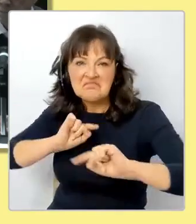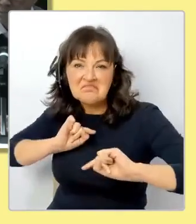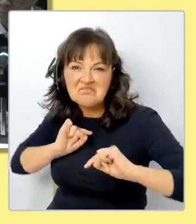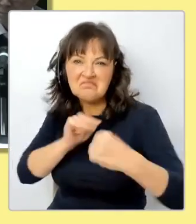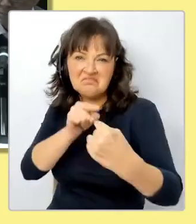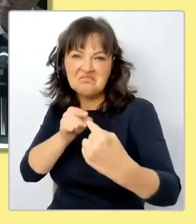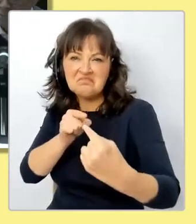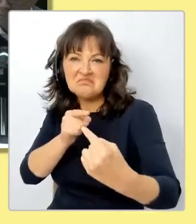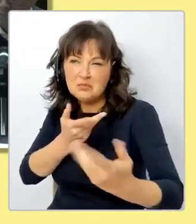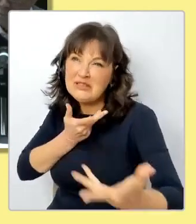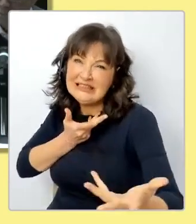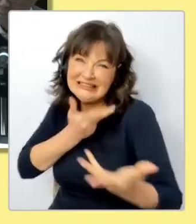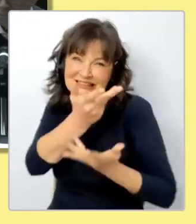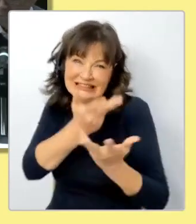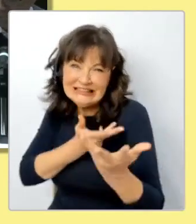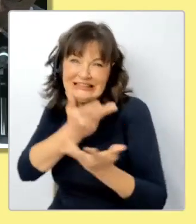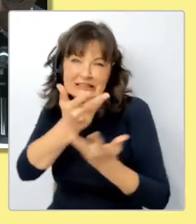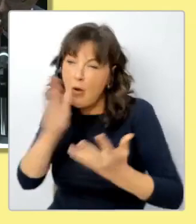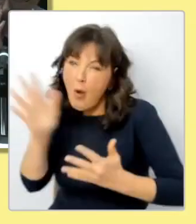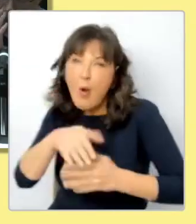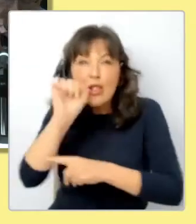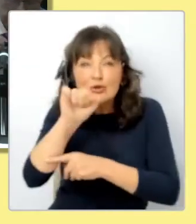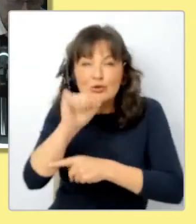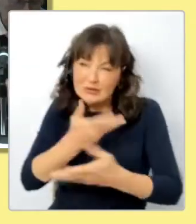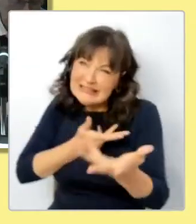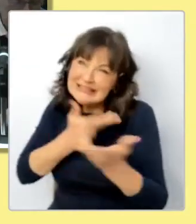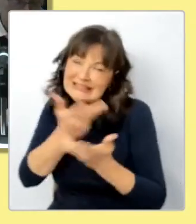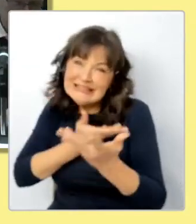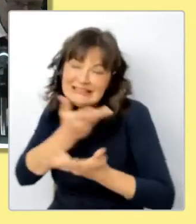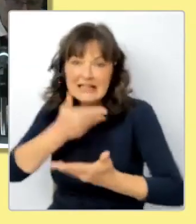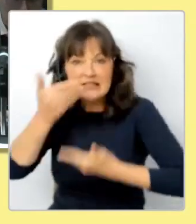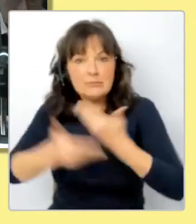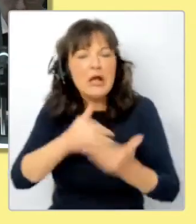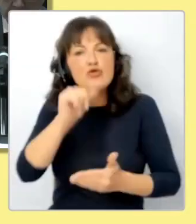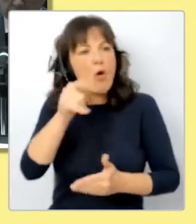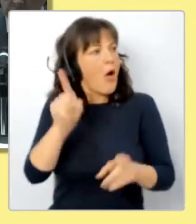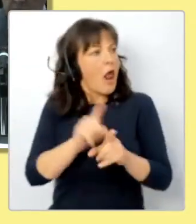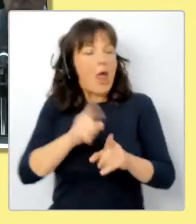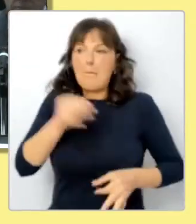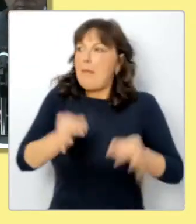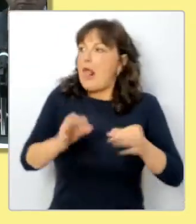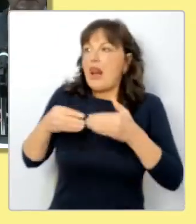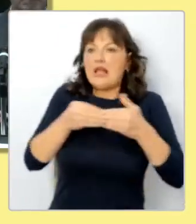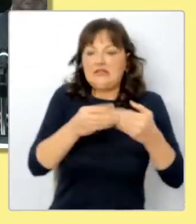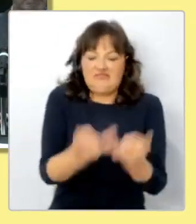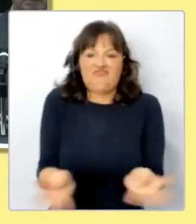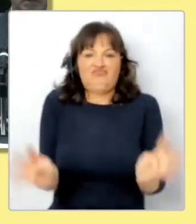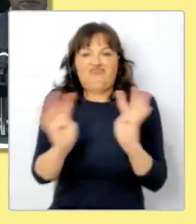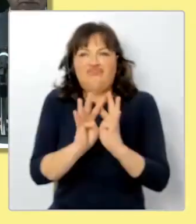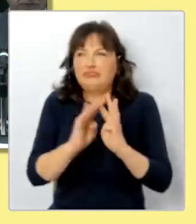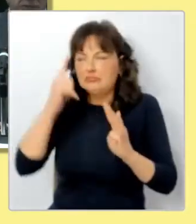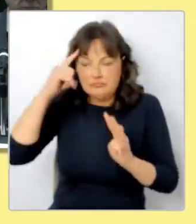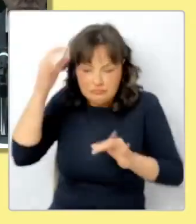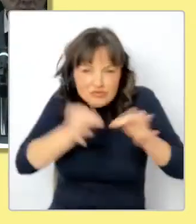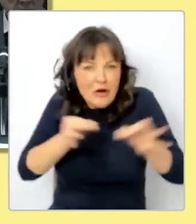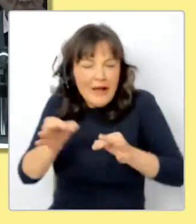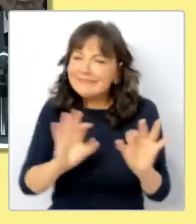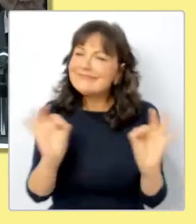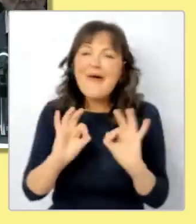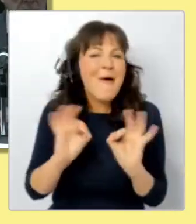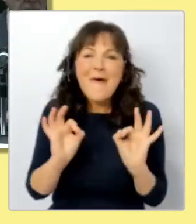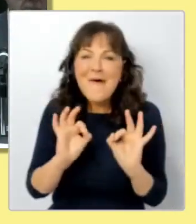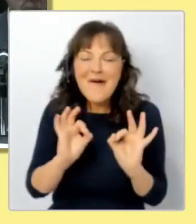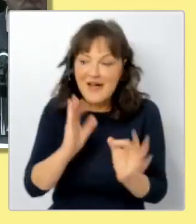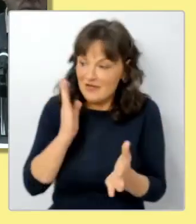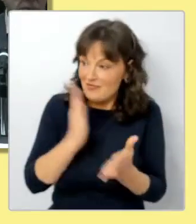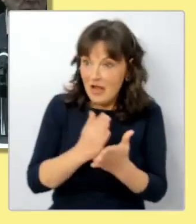door, every single doorstep. It wasn't about political leaders sitting around a table devising strategies. No, the way we win